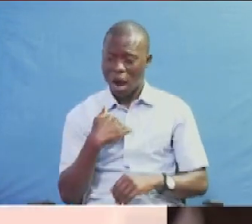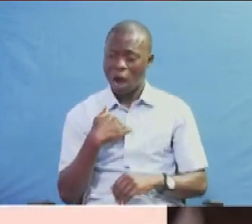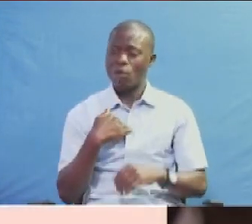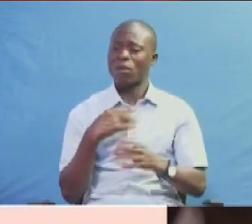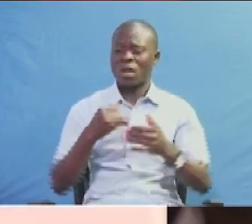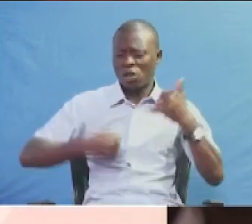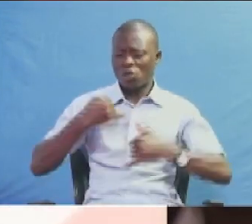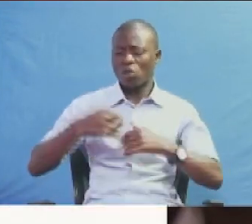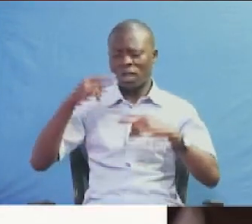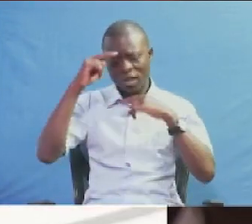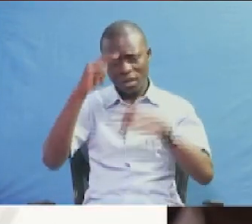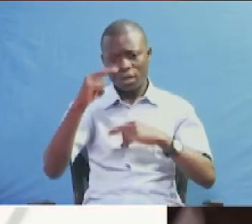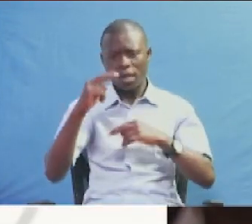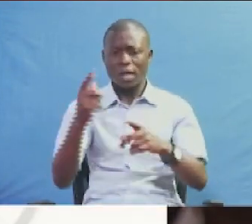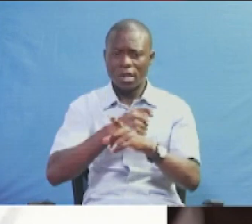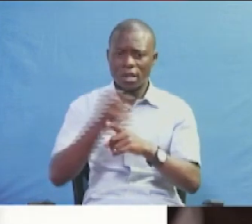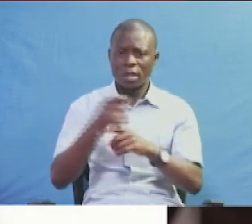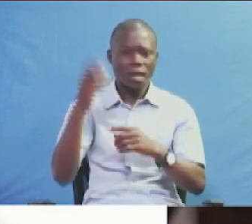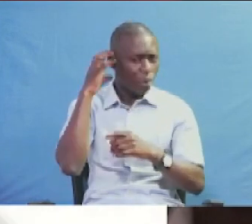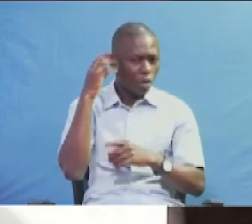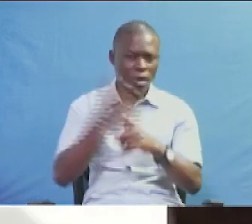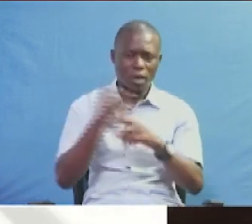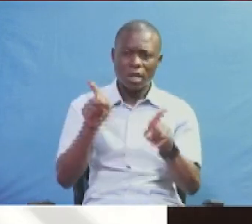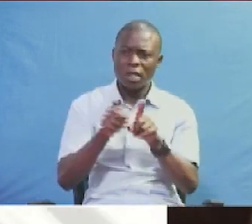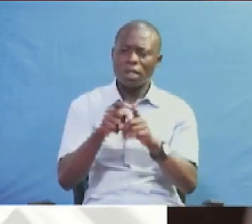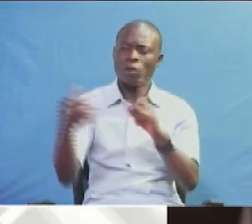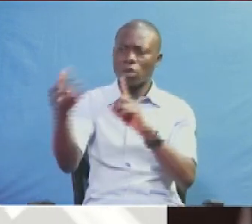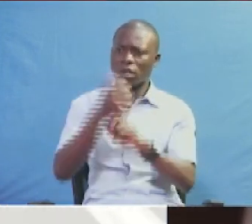to equip them with the skills they require for economic productivity.